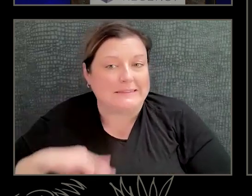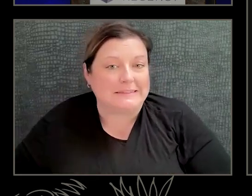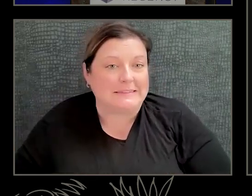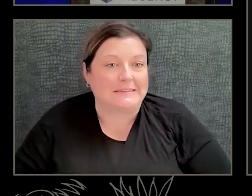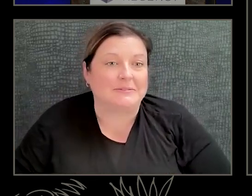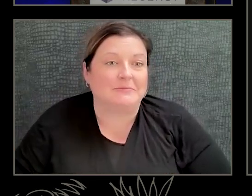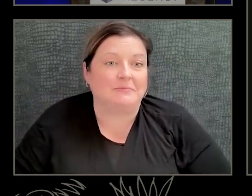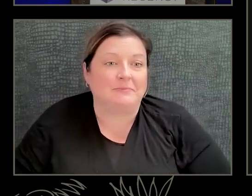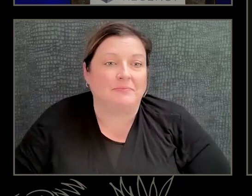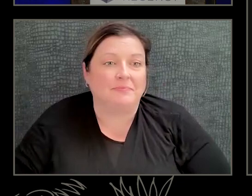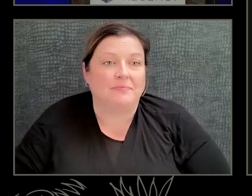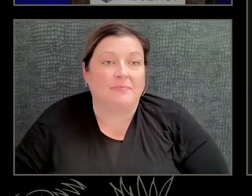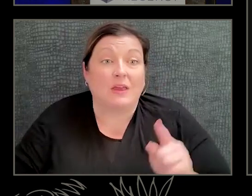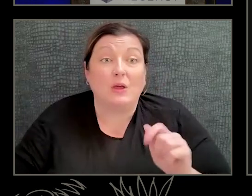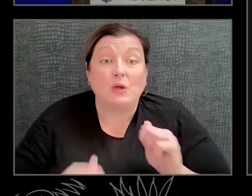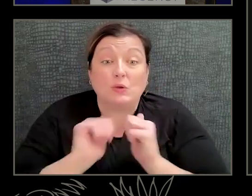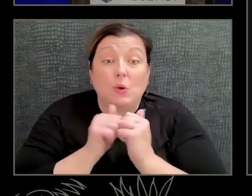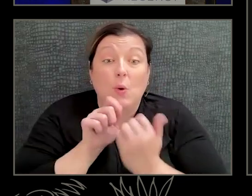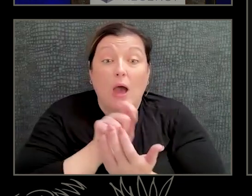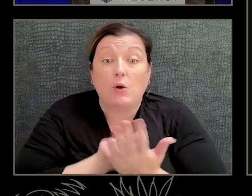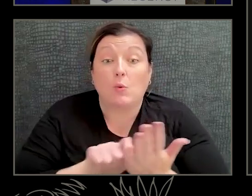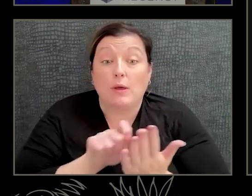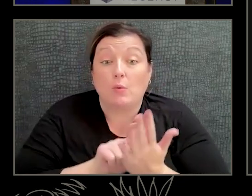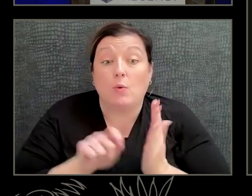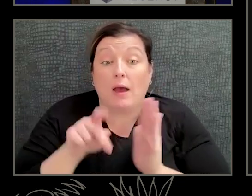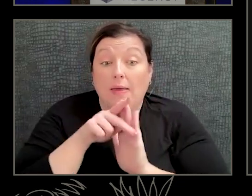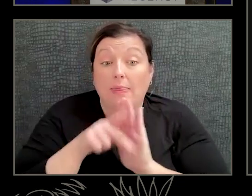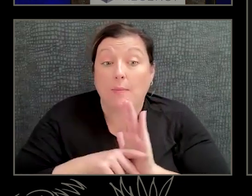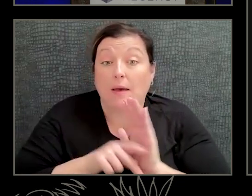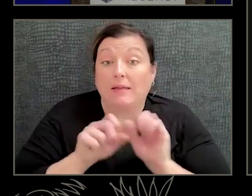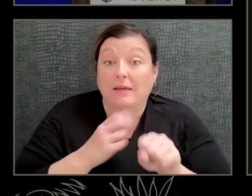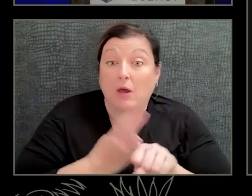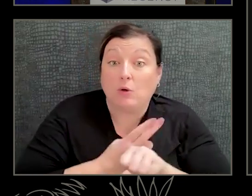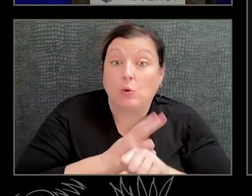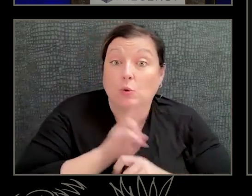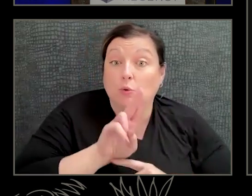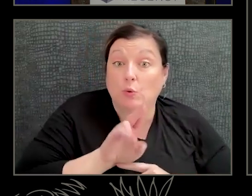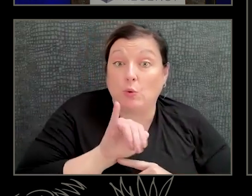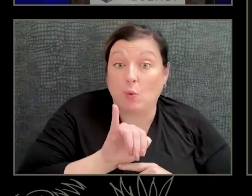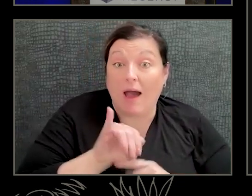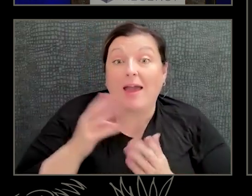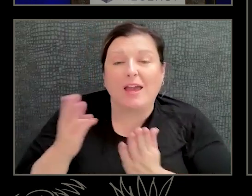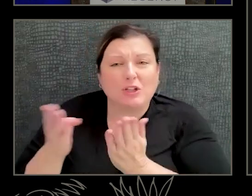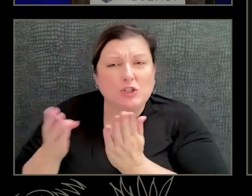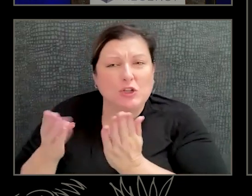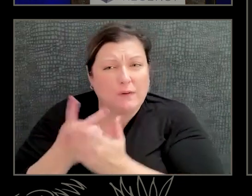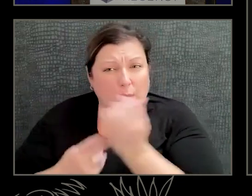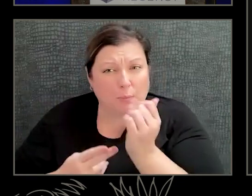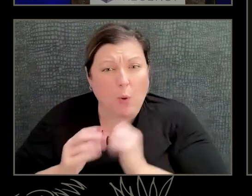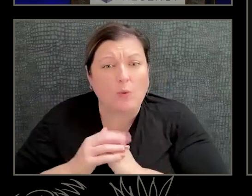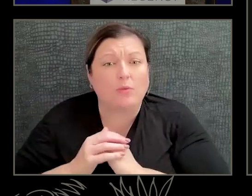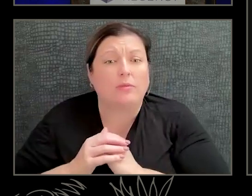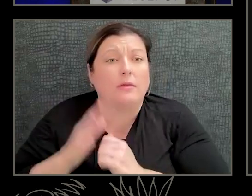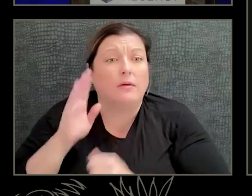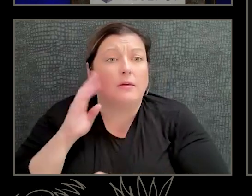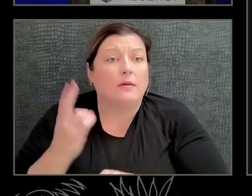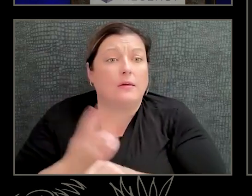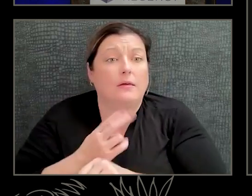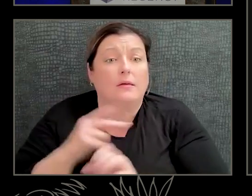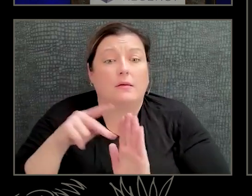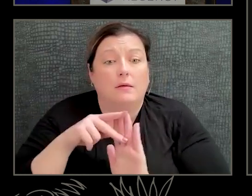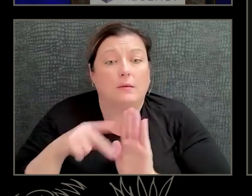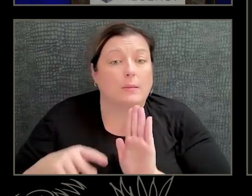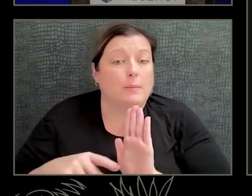So how do we write the policies such that it can be used by both the UI and the server? We'll be using policy